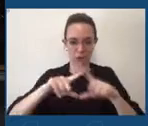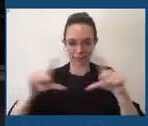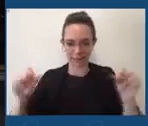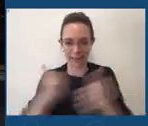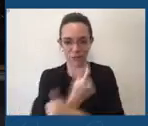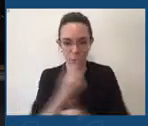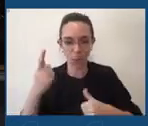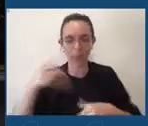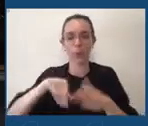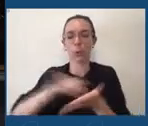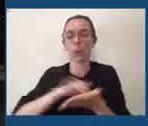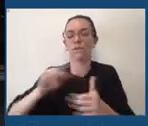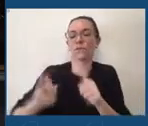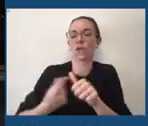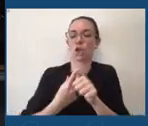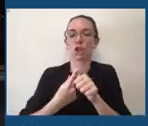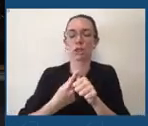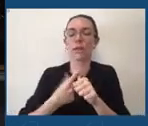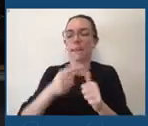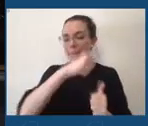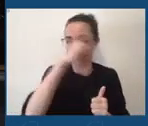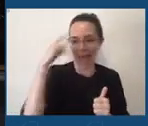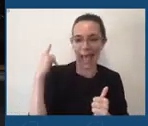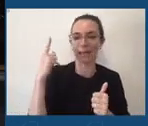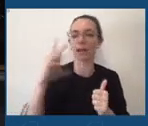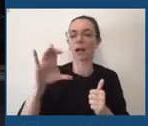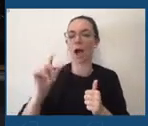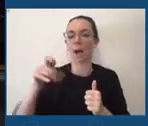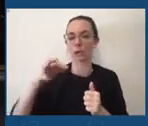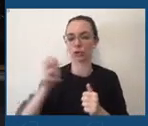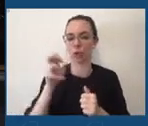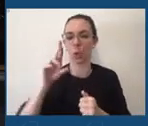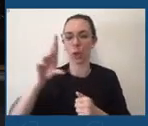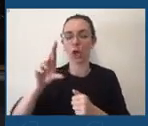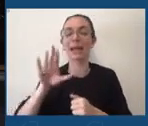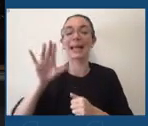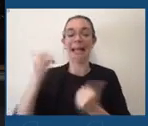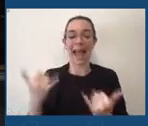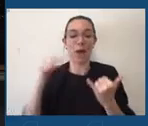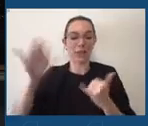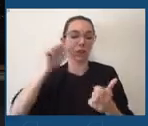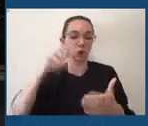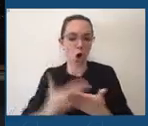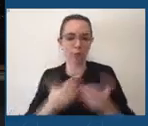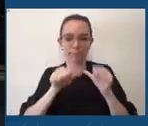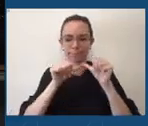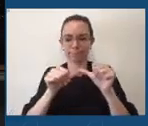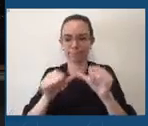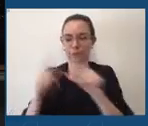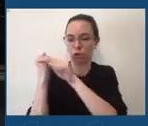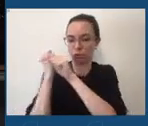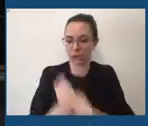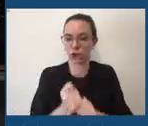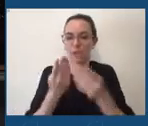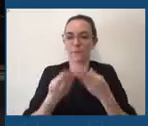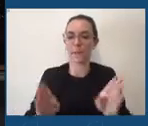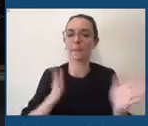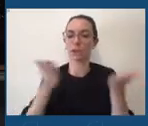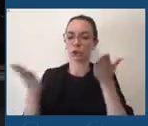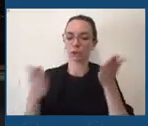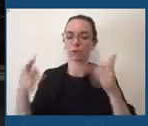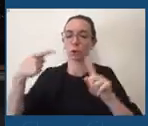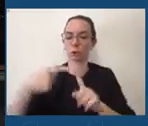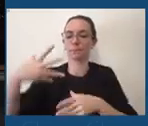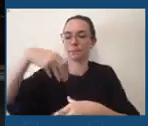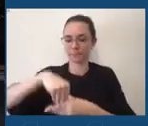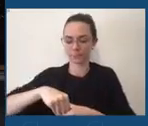black comptroller and statewide elected official, and now his daughter carries on the tradition of public service, and she's with Kathy